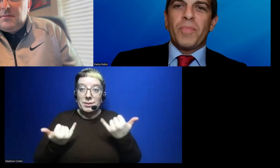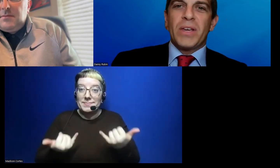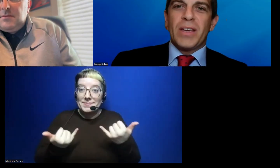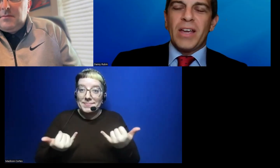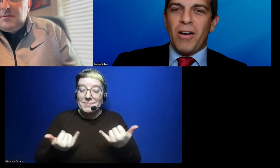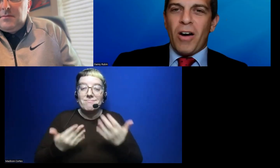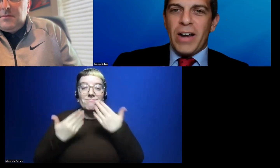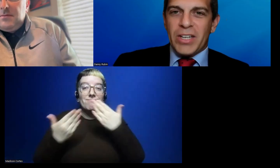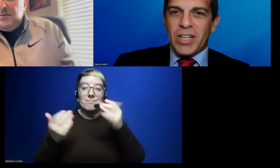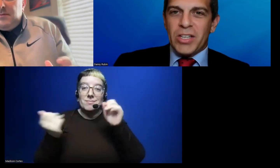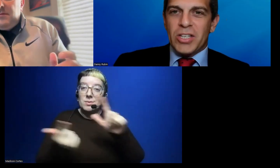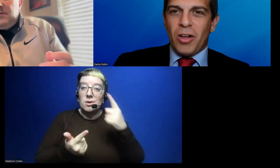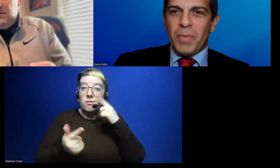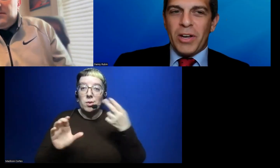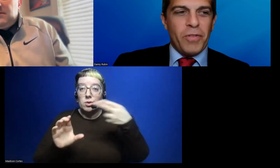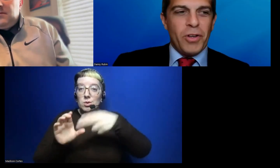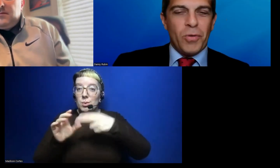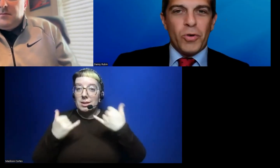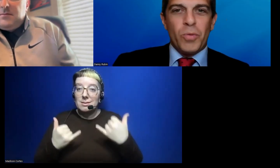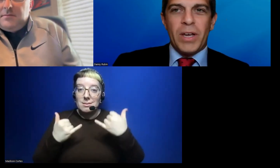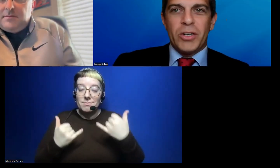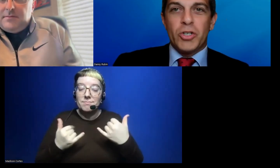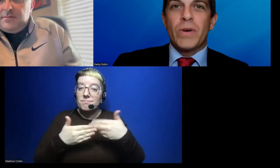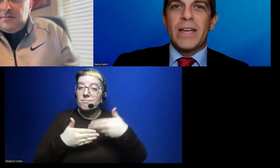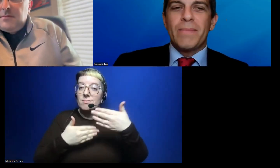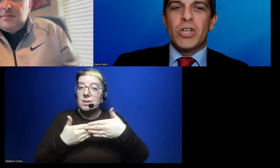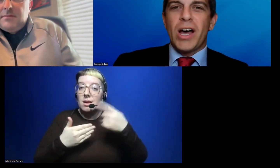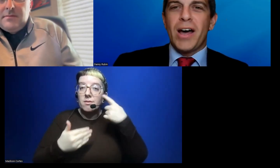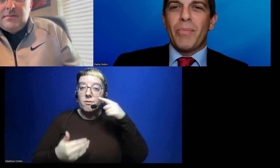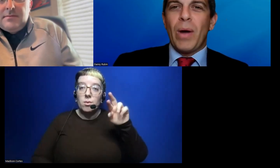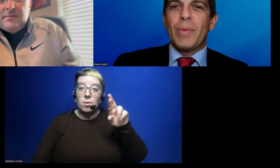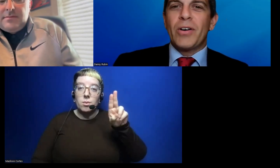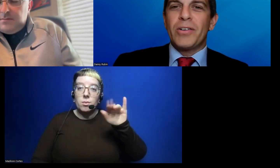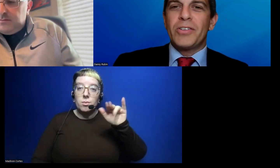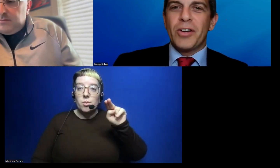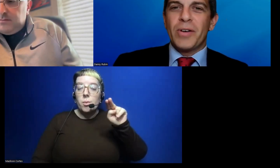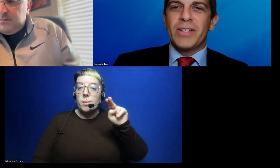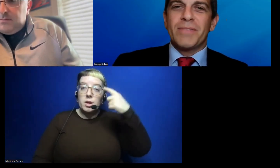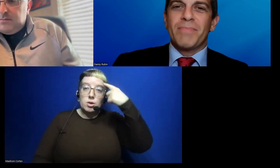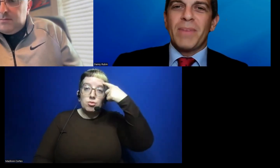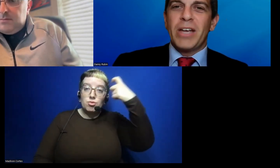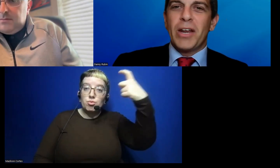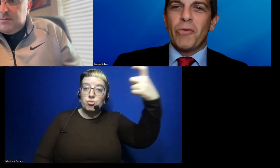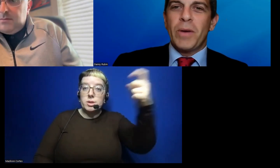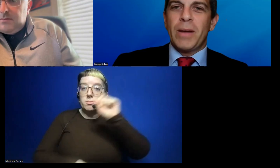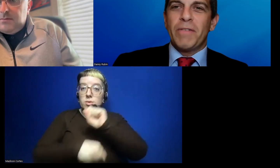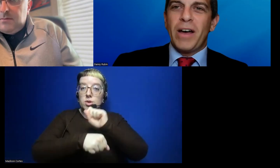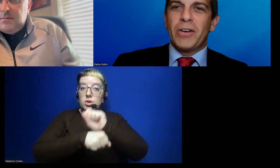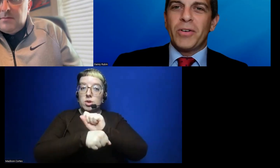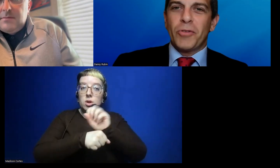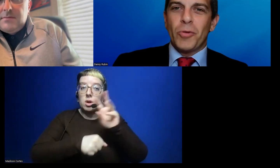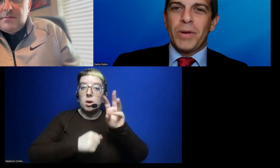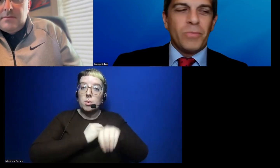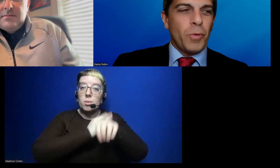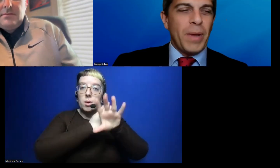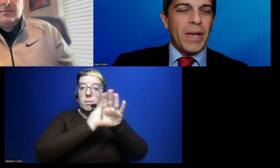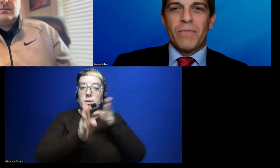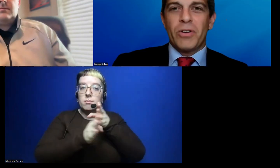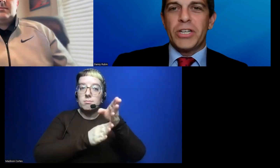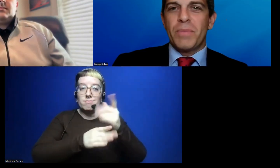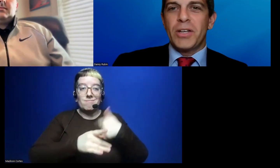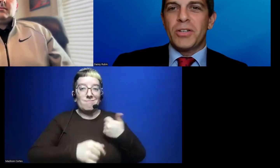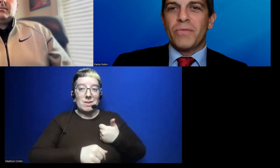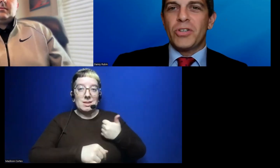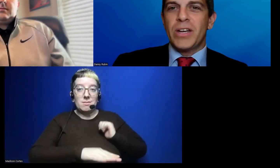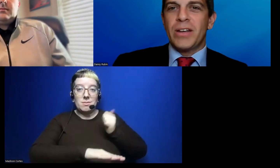Thank you all for being here. Our next installment of the Rubin Dream Job webinar series. I'm Danny Rubin. I'm the founder of Rubin. We're